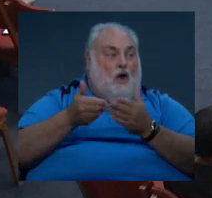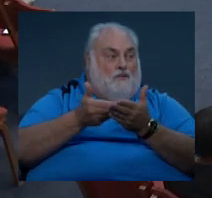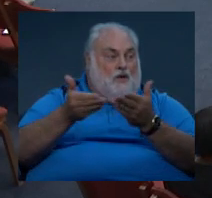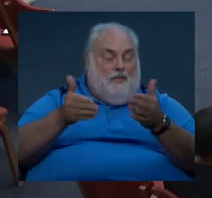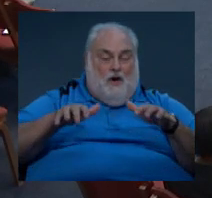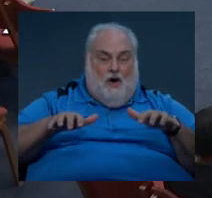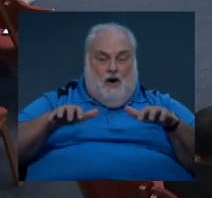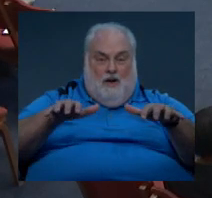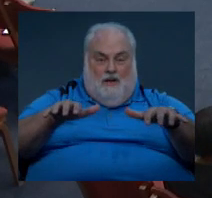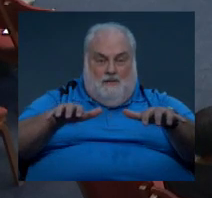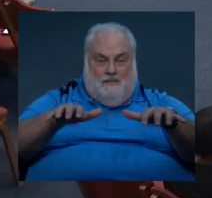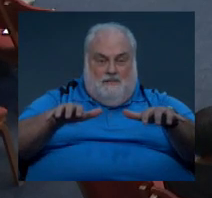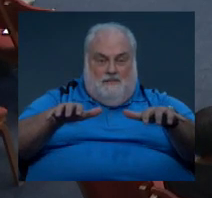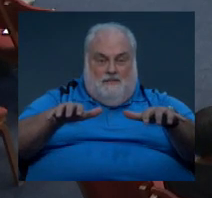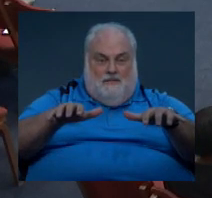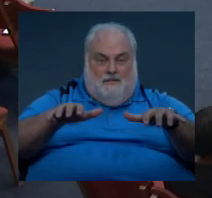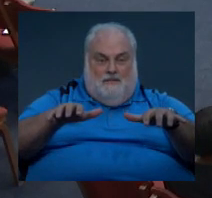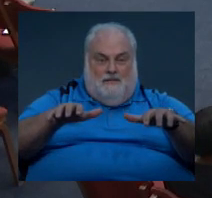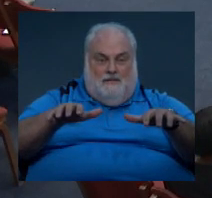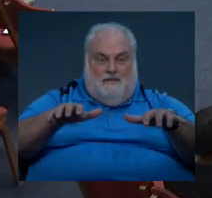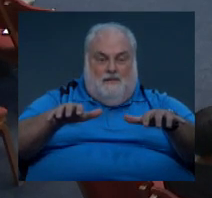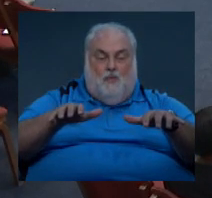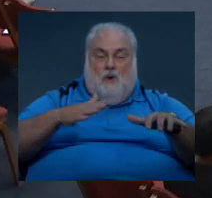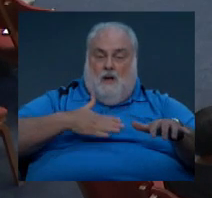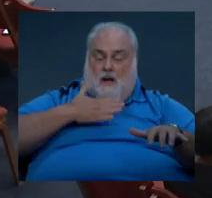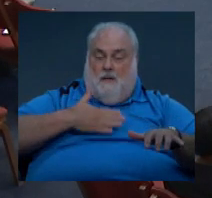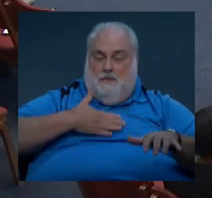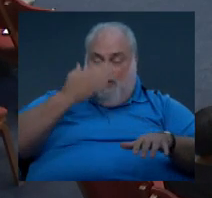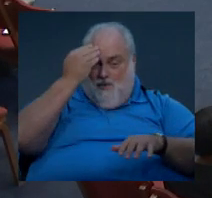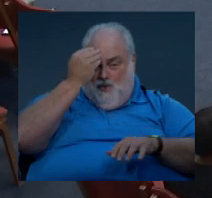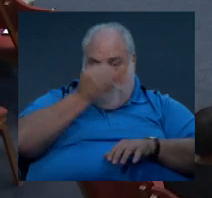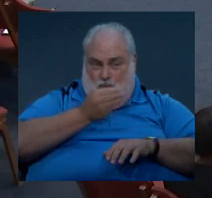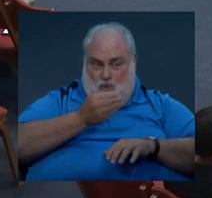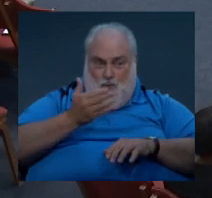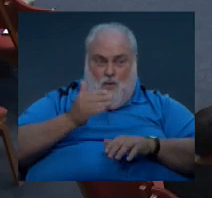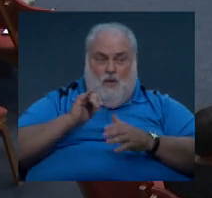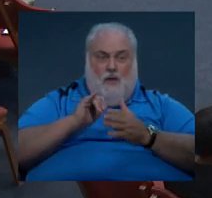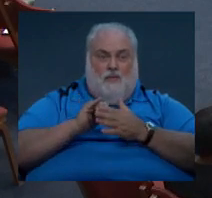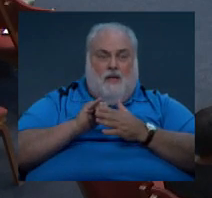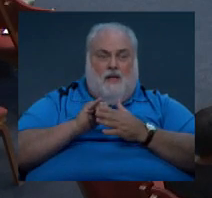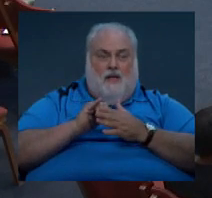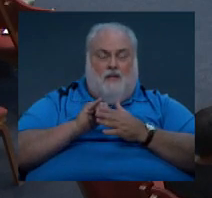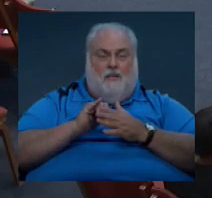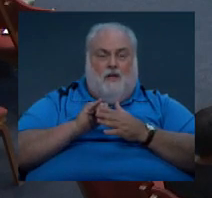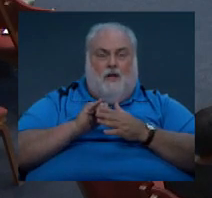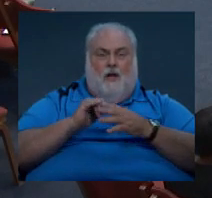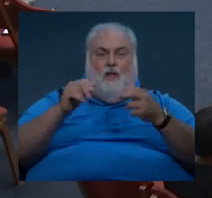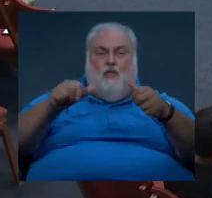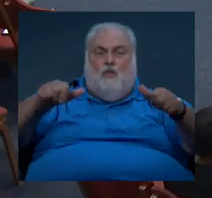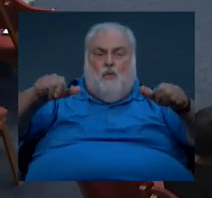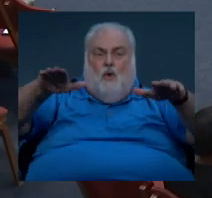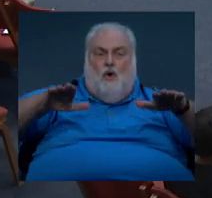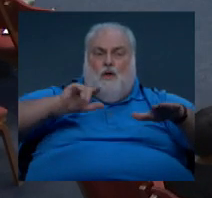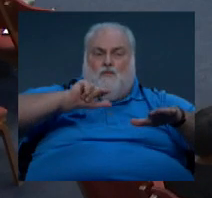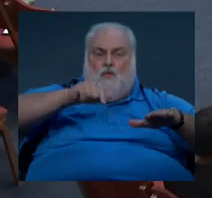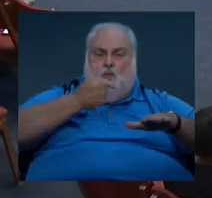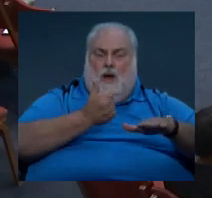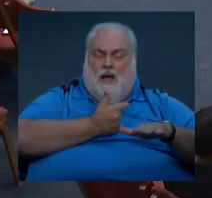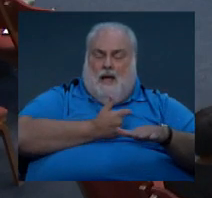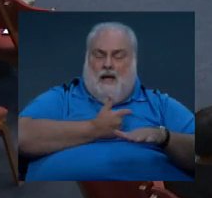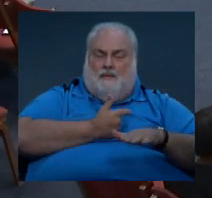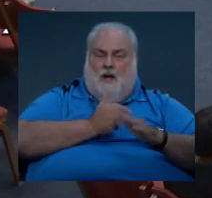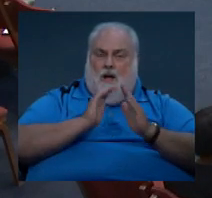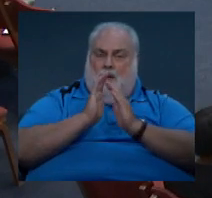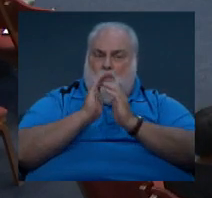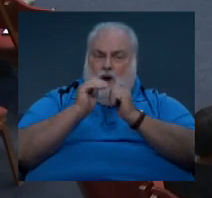the audience today. Well, we're happy to note that the throne of prayer, the throne of grace prayer garden is not